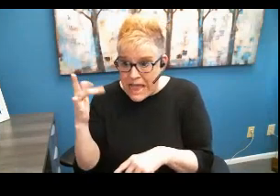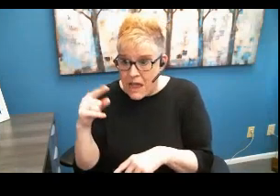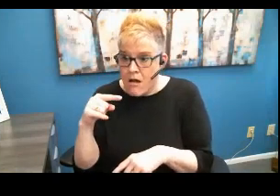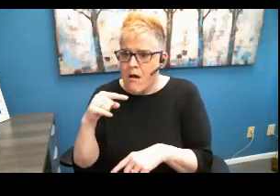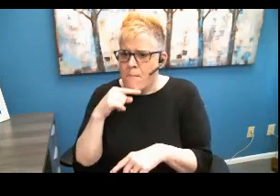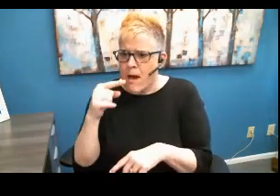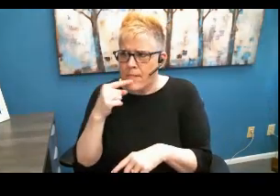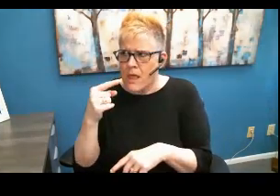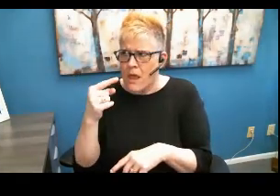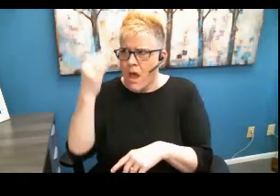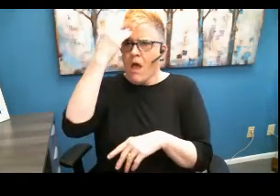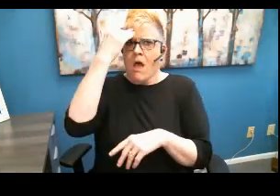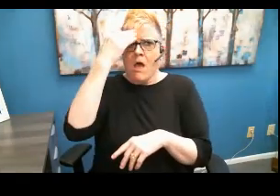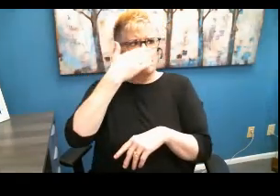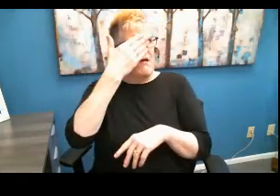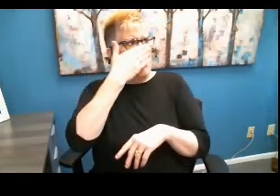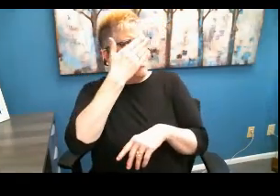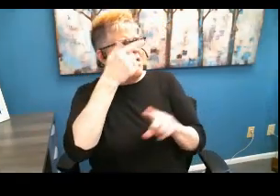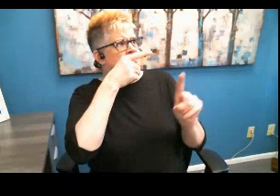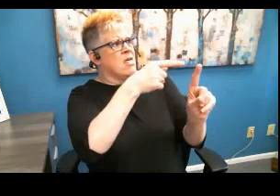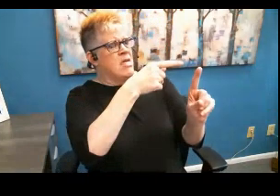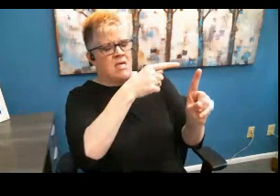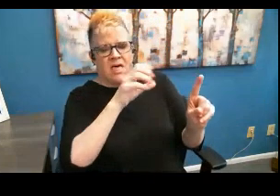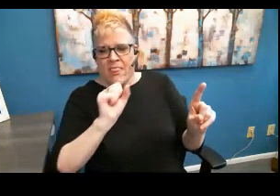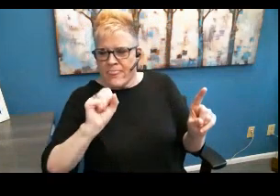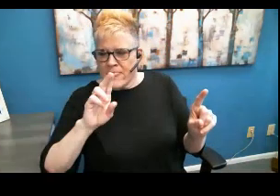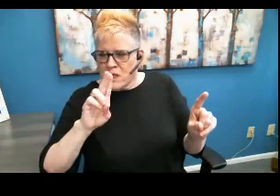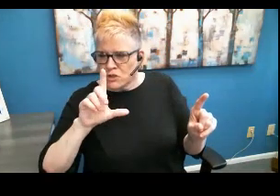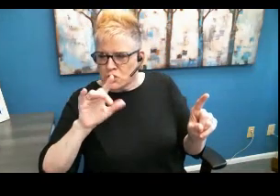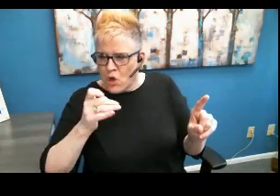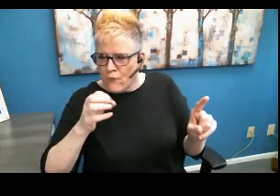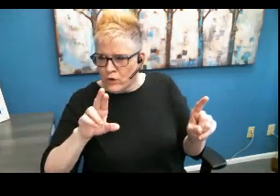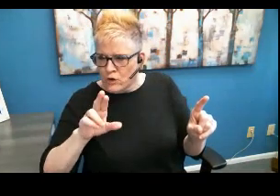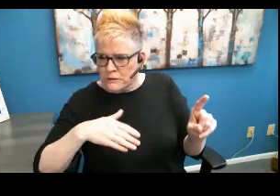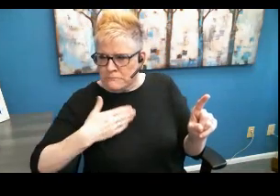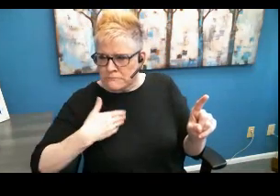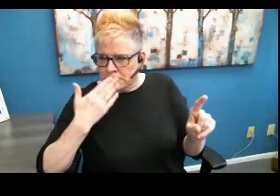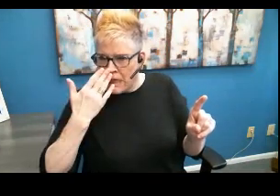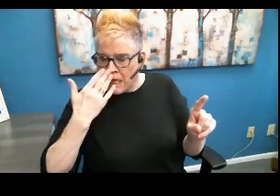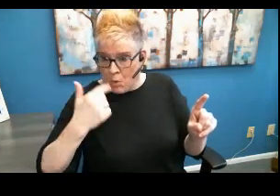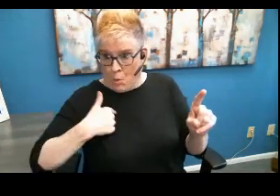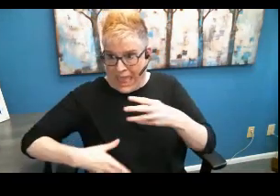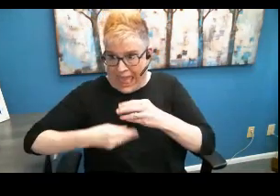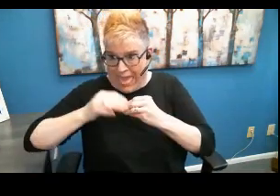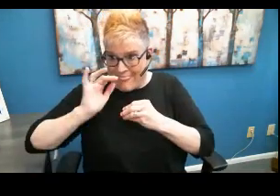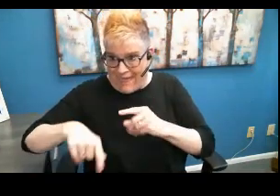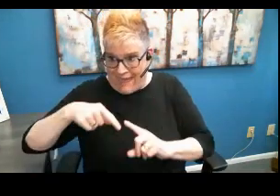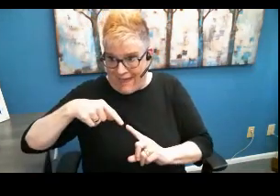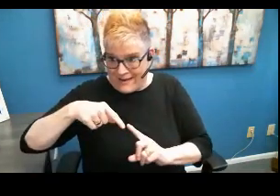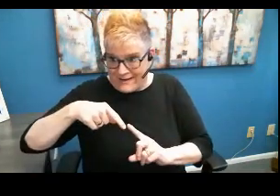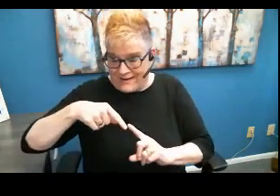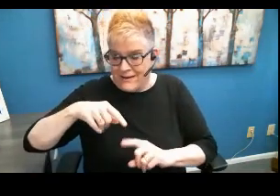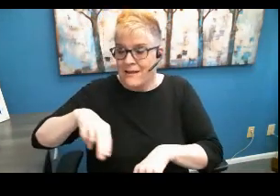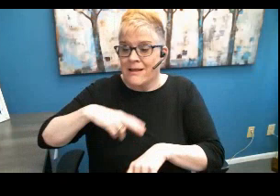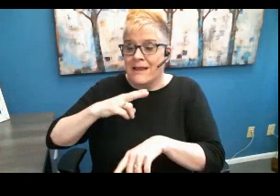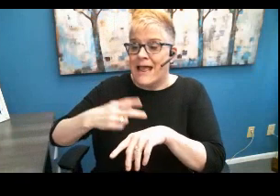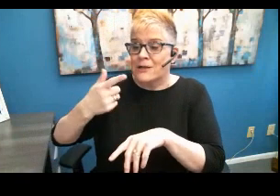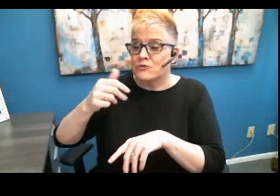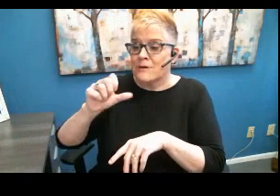they can smell that sulfur or that rotten egg kind of smell. Something else is natural gas is not